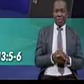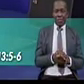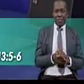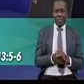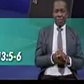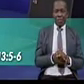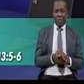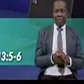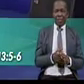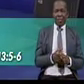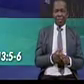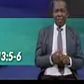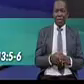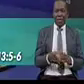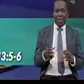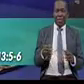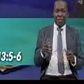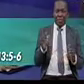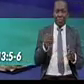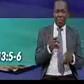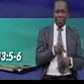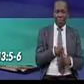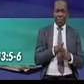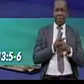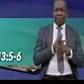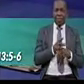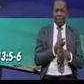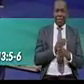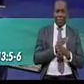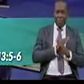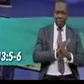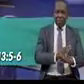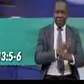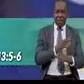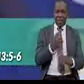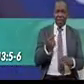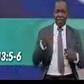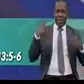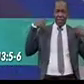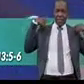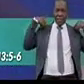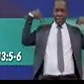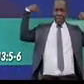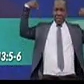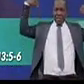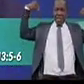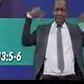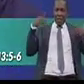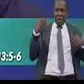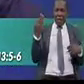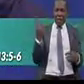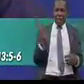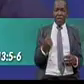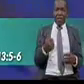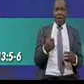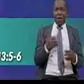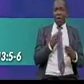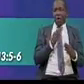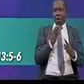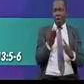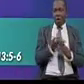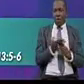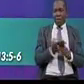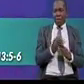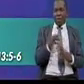if we look at those giants, never even pick up the courage to move on and get to